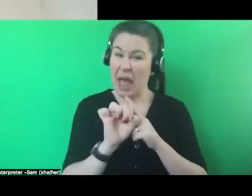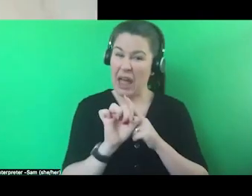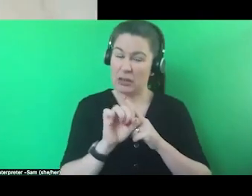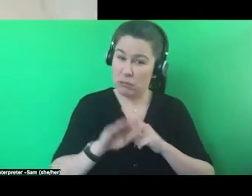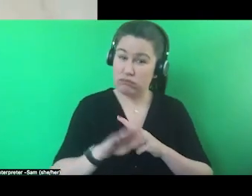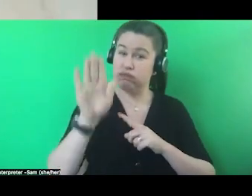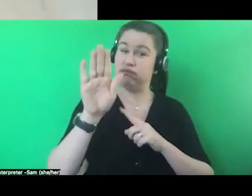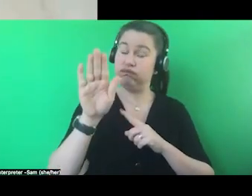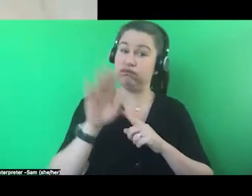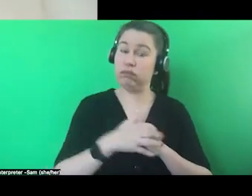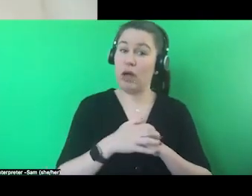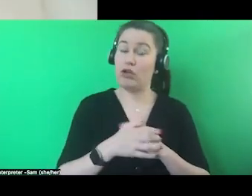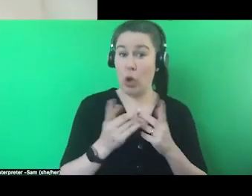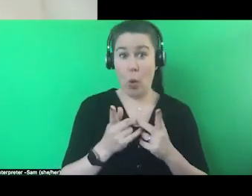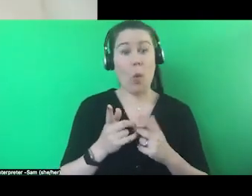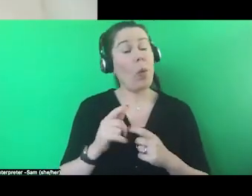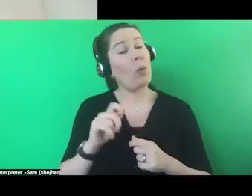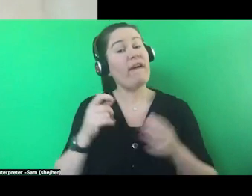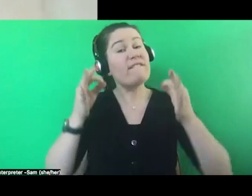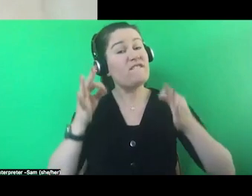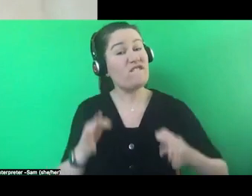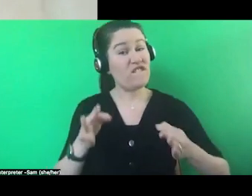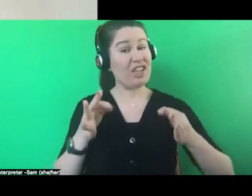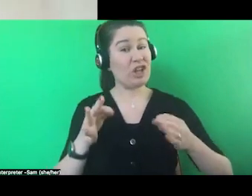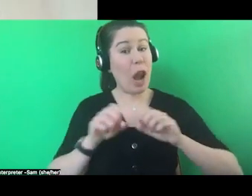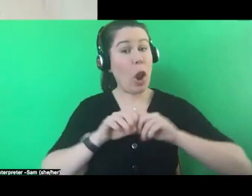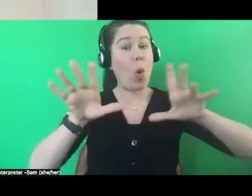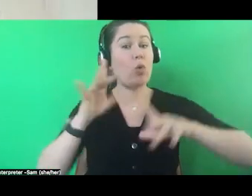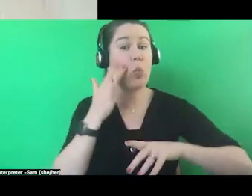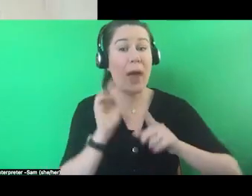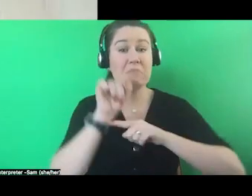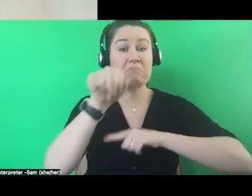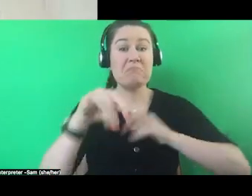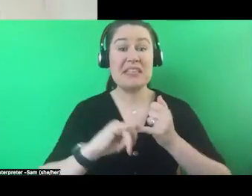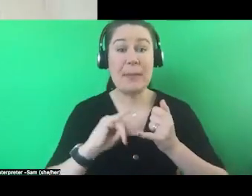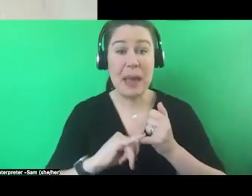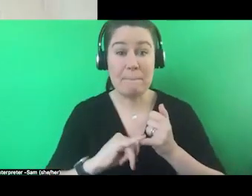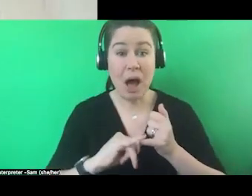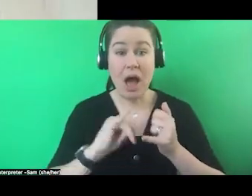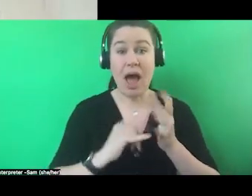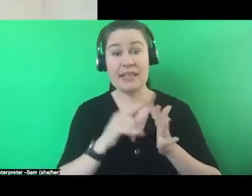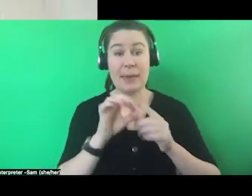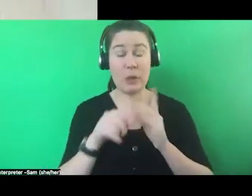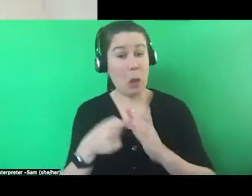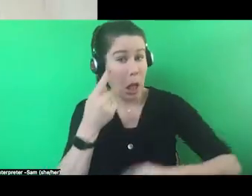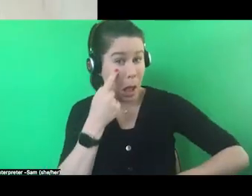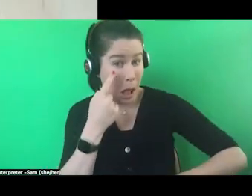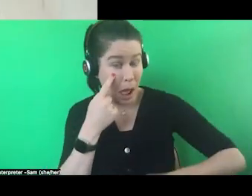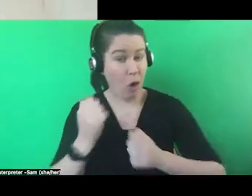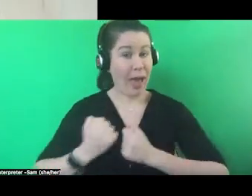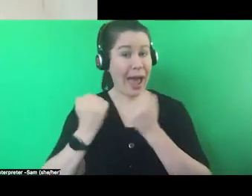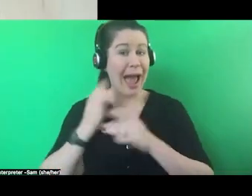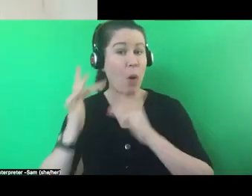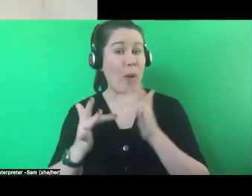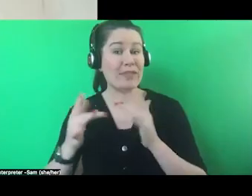be officially launching this in September this year. So do keep an eye out on Stopgap's website